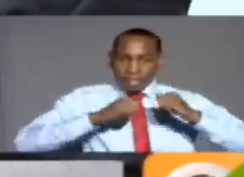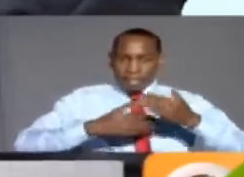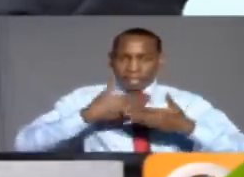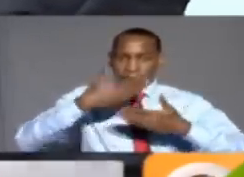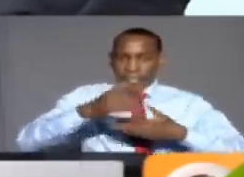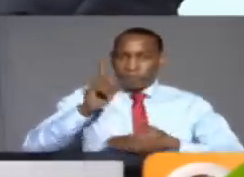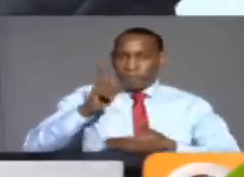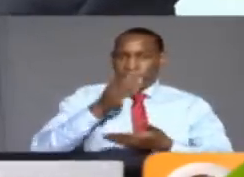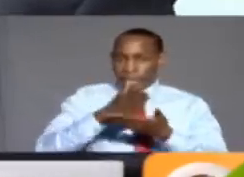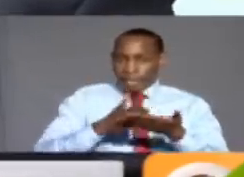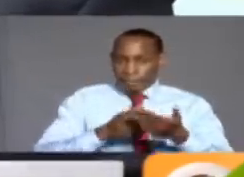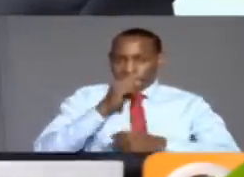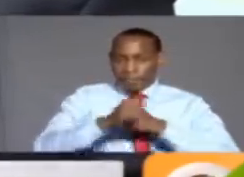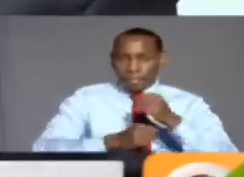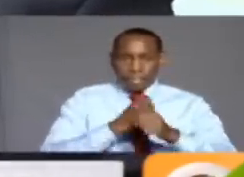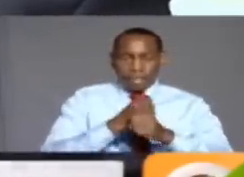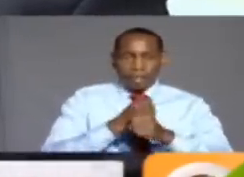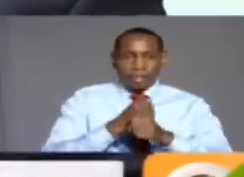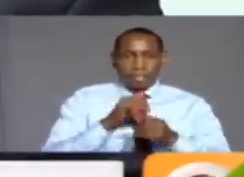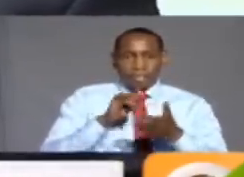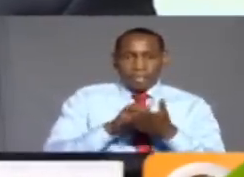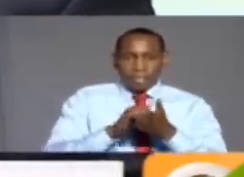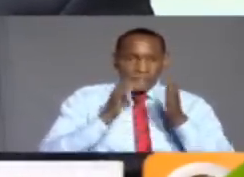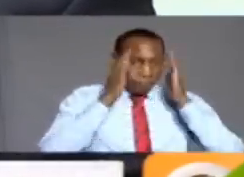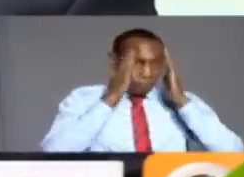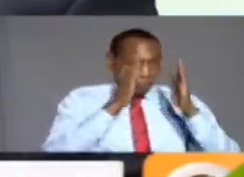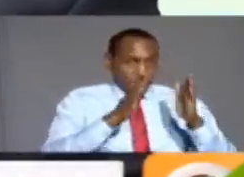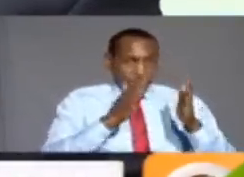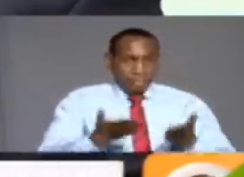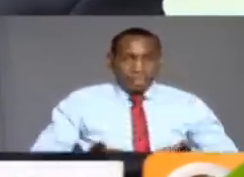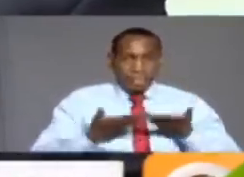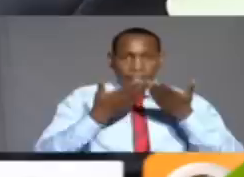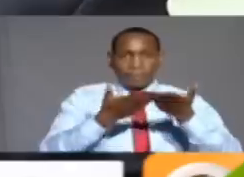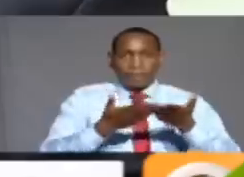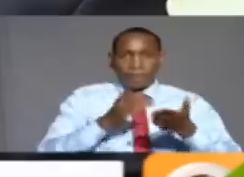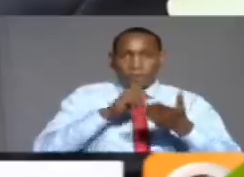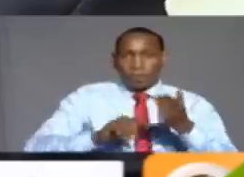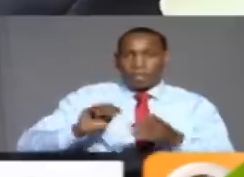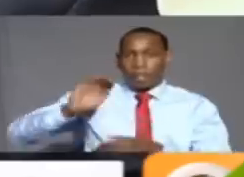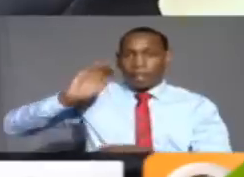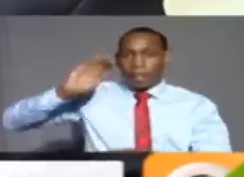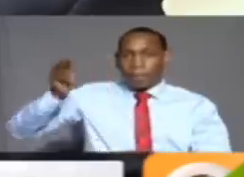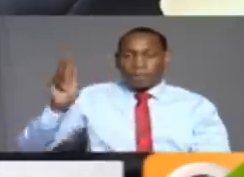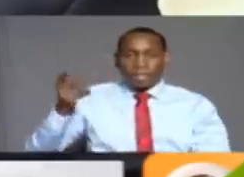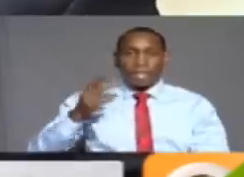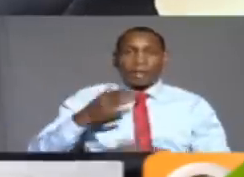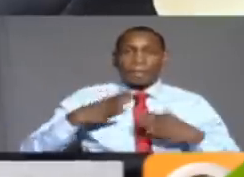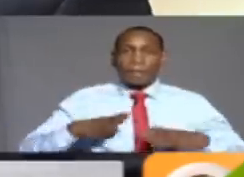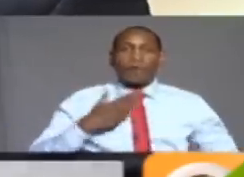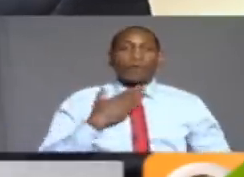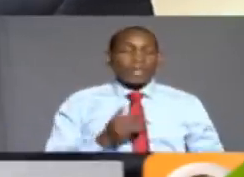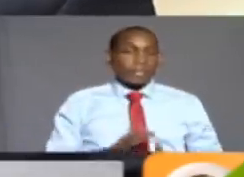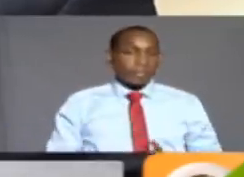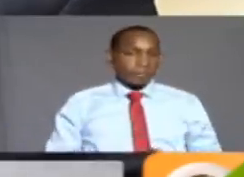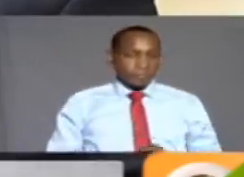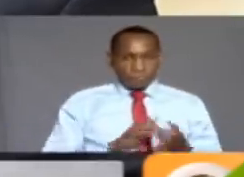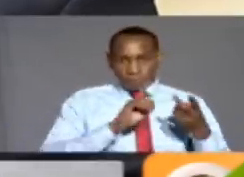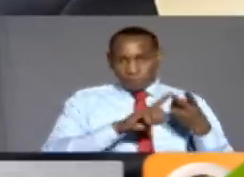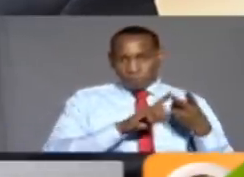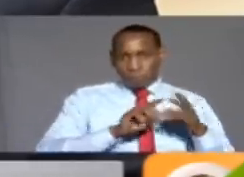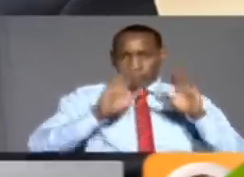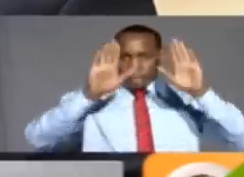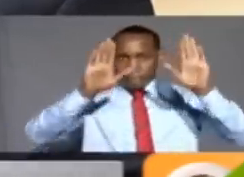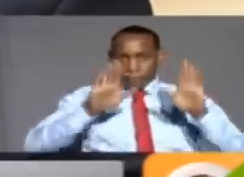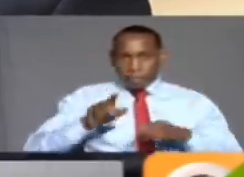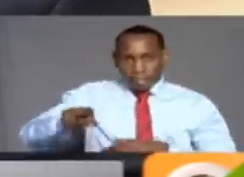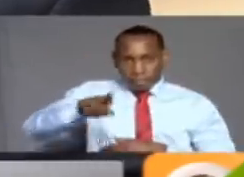you. One and a half years, the next 1.5 years, we are just going to focus on delivering what it is that Mount Kenya people need. Okay. Second thing, I think it is also going to be important